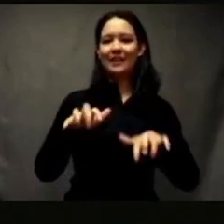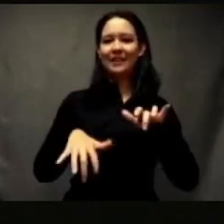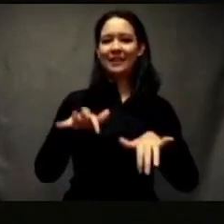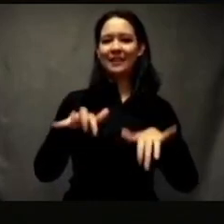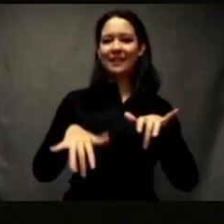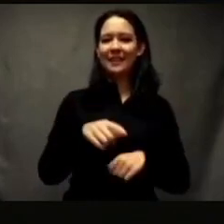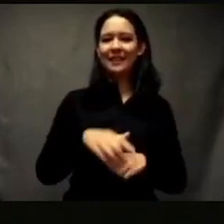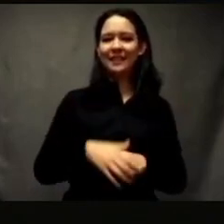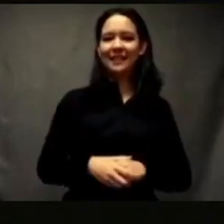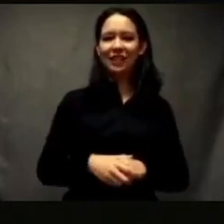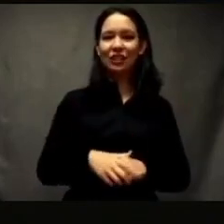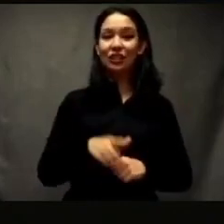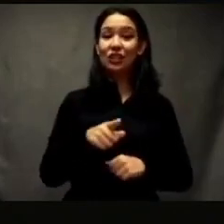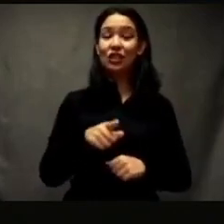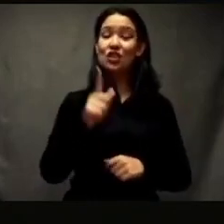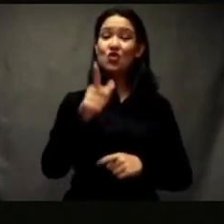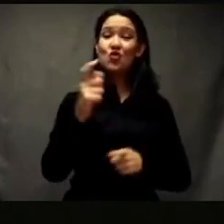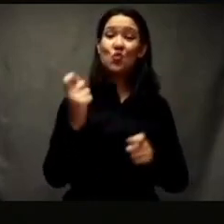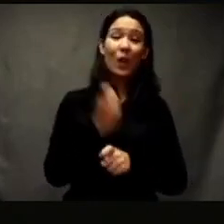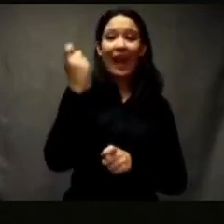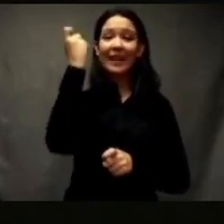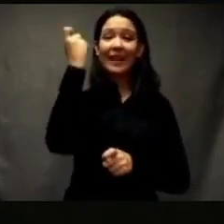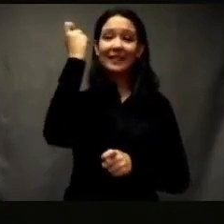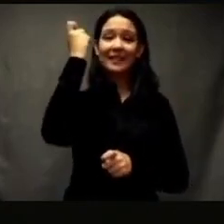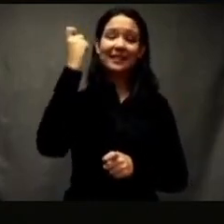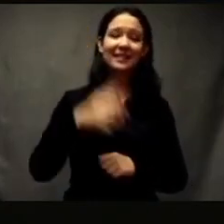and say, you win.